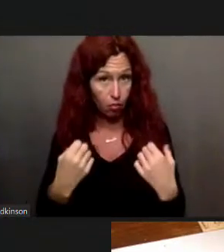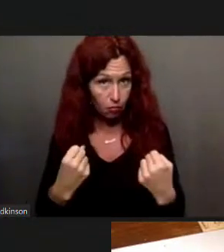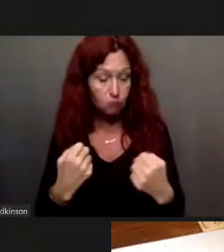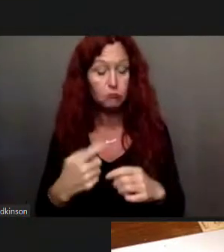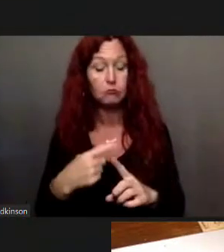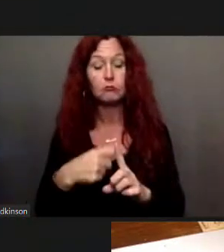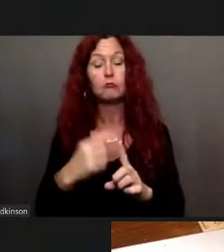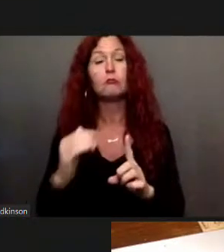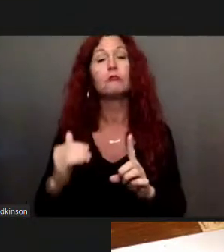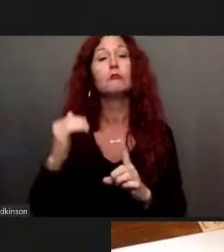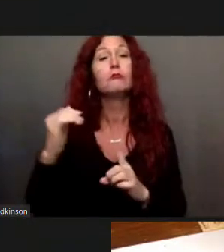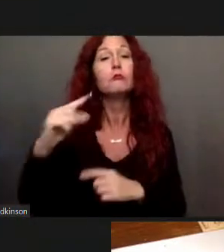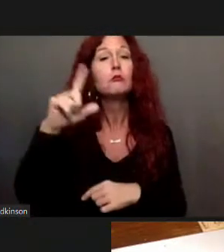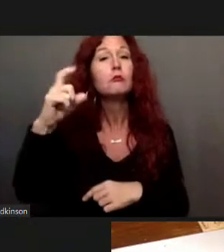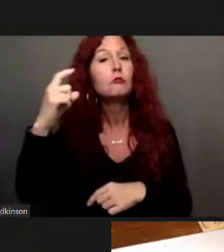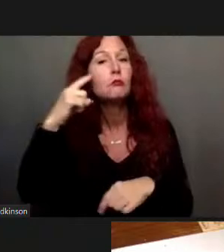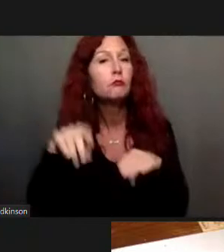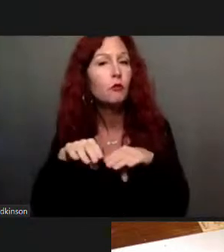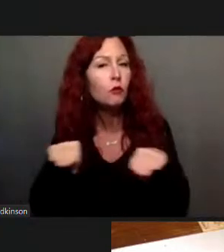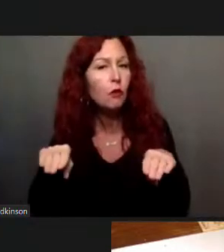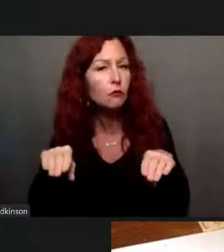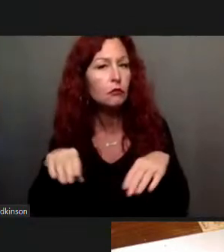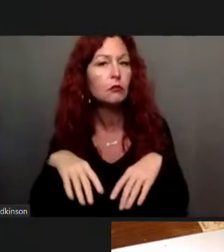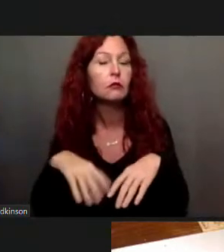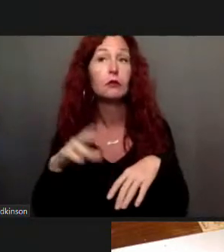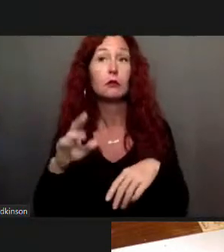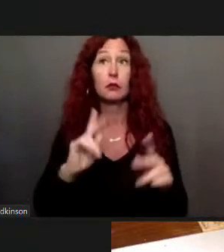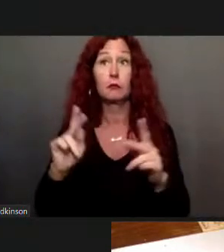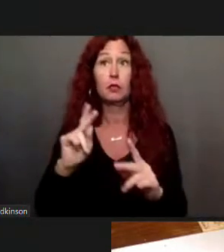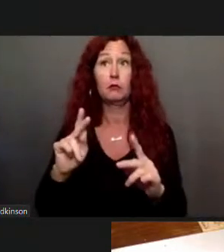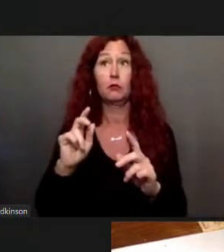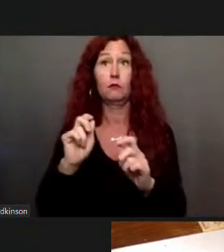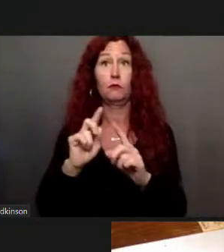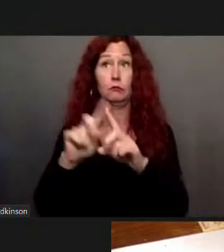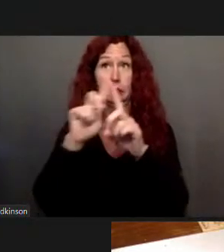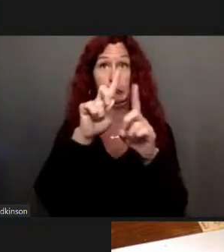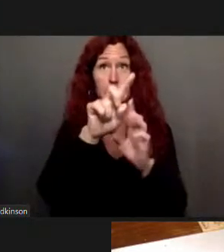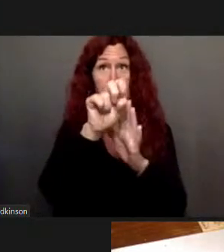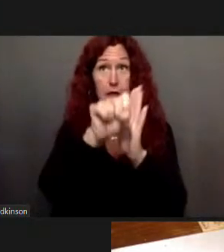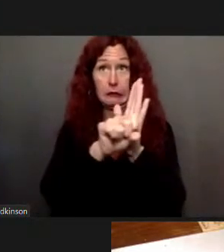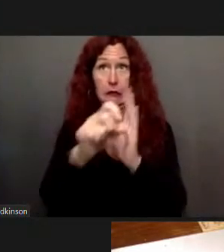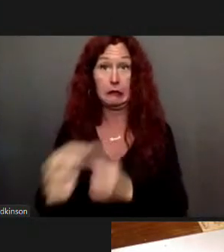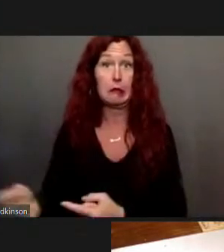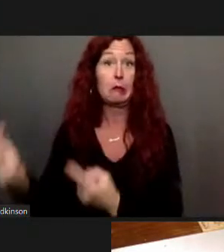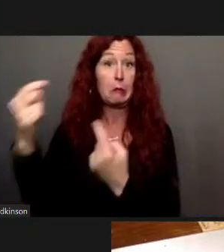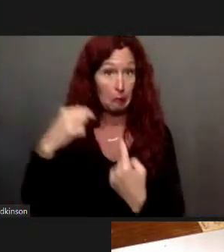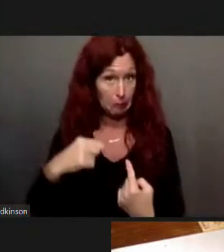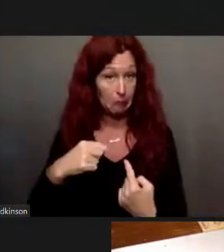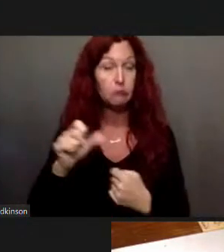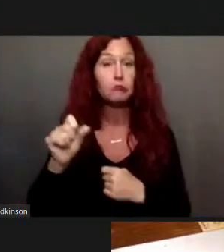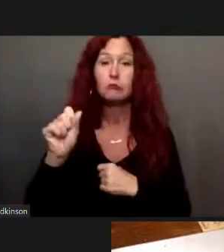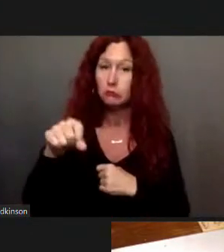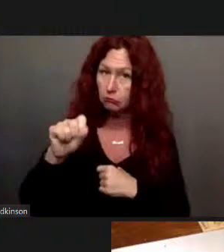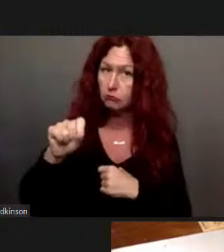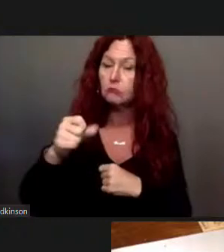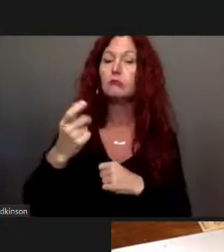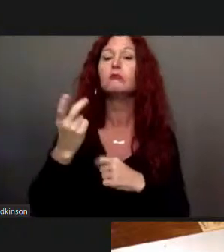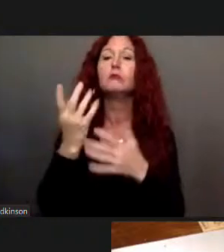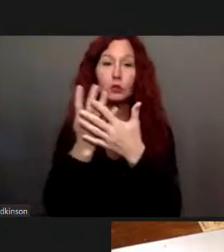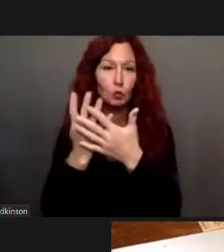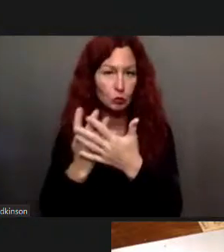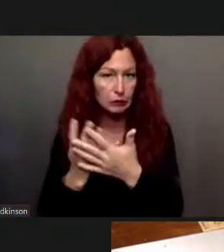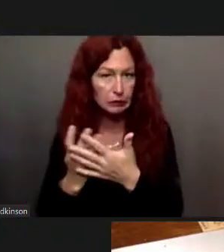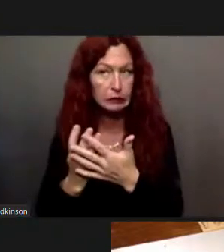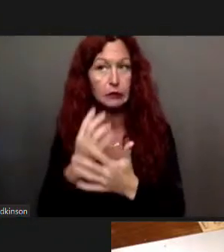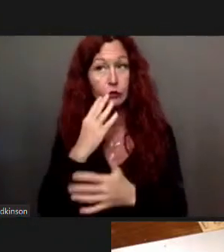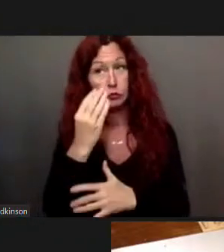from the tri-state area are screened when they get to Miami International Airport. They're also advised that they need to self-quarantine. And so it's a discussion